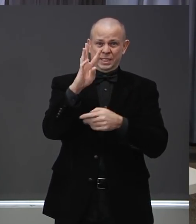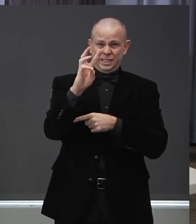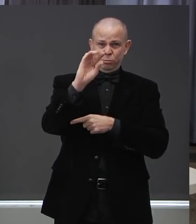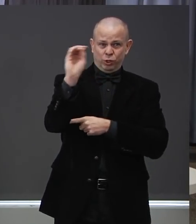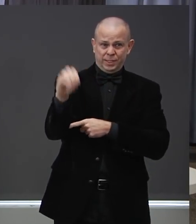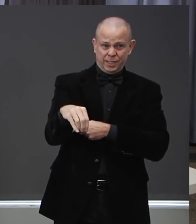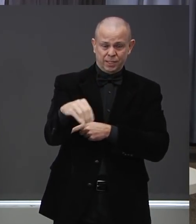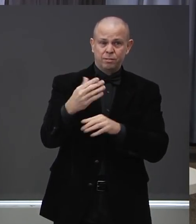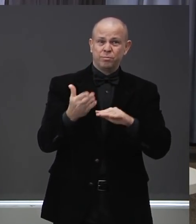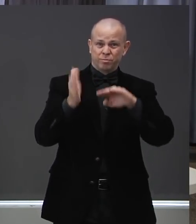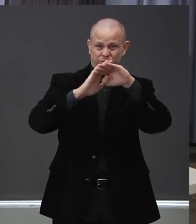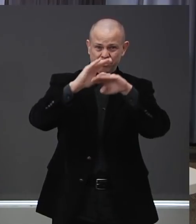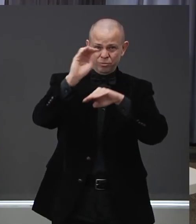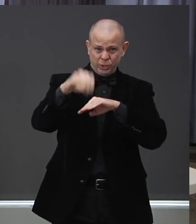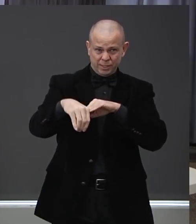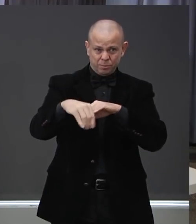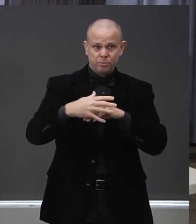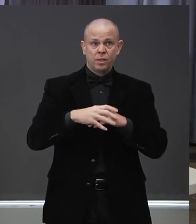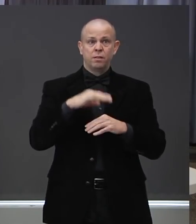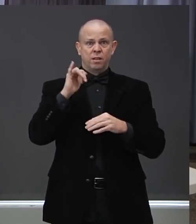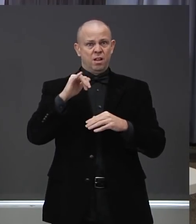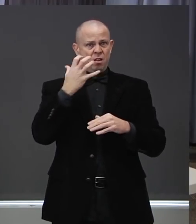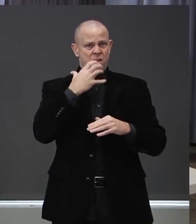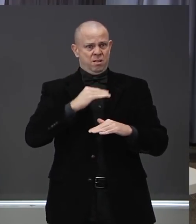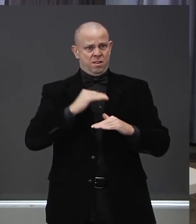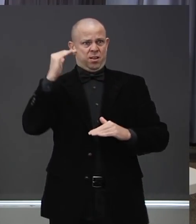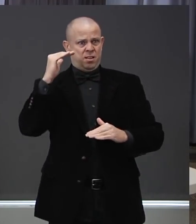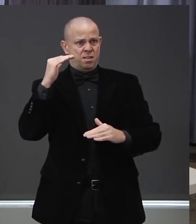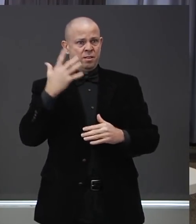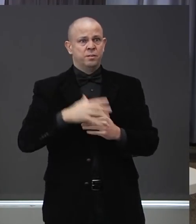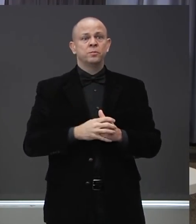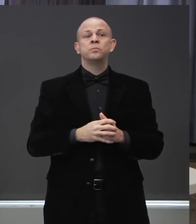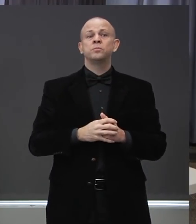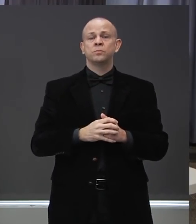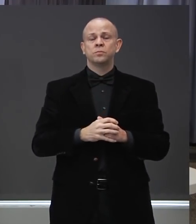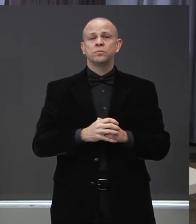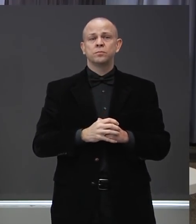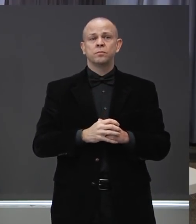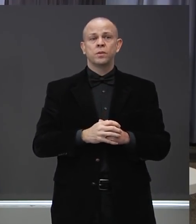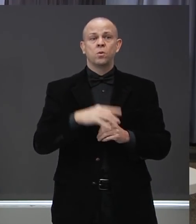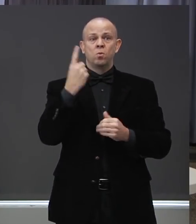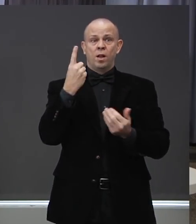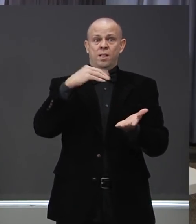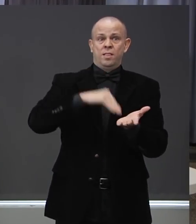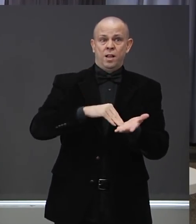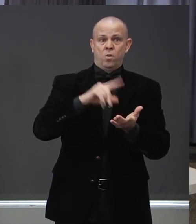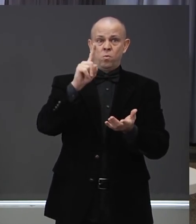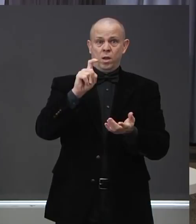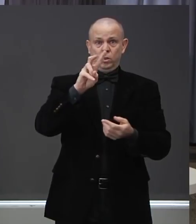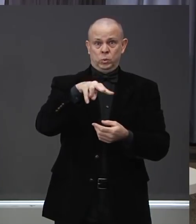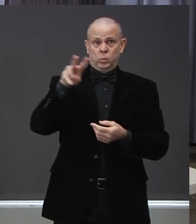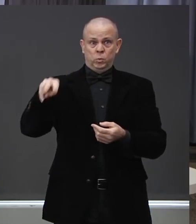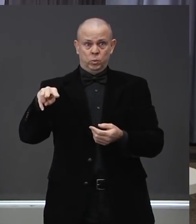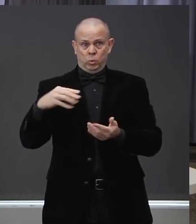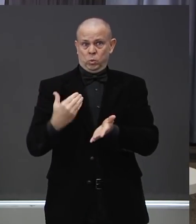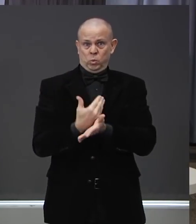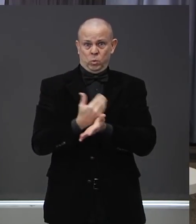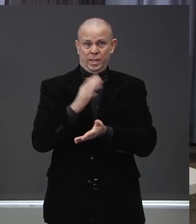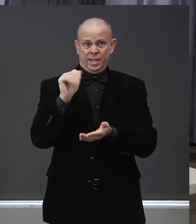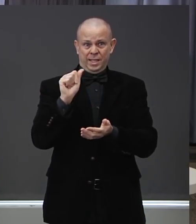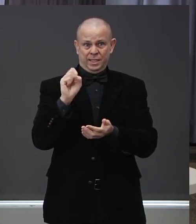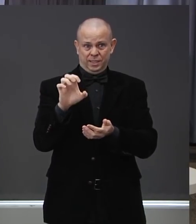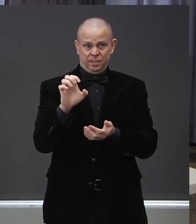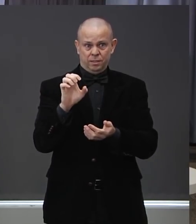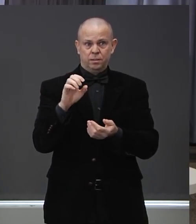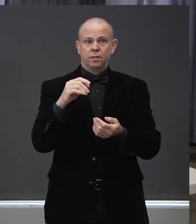high. Today we are reporting 1,122 new cases and 4 new deaths. This is the highest number of